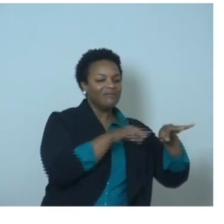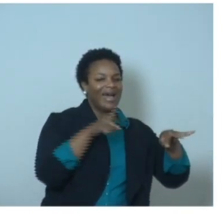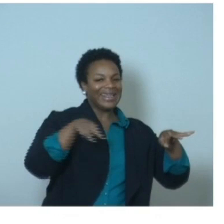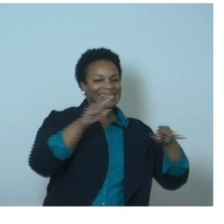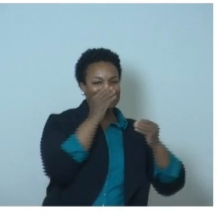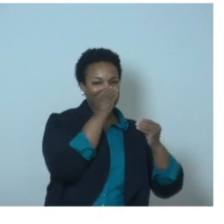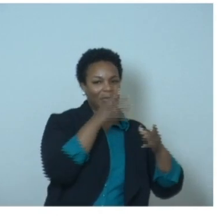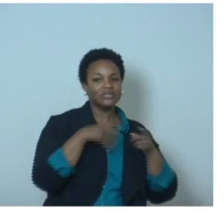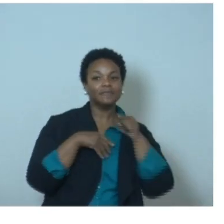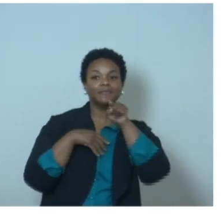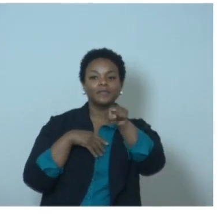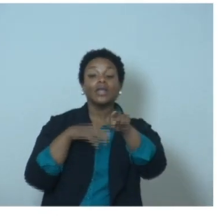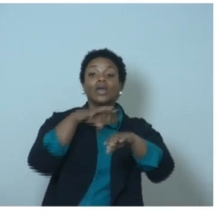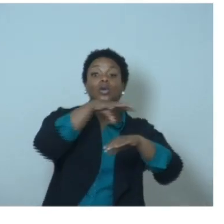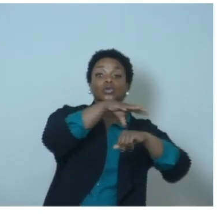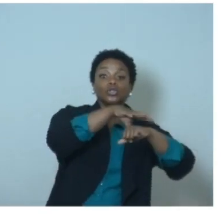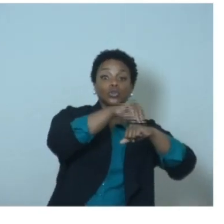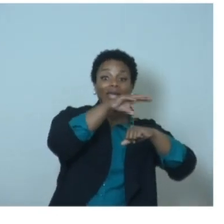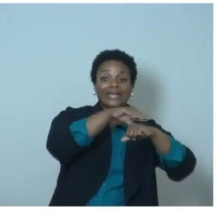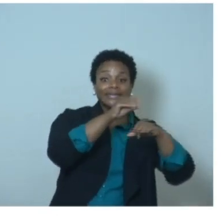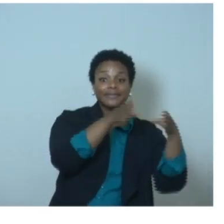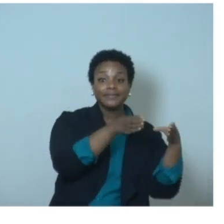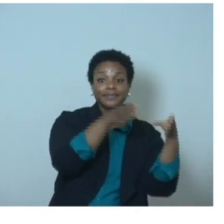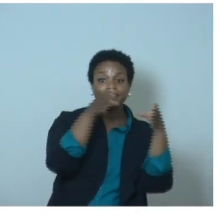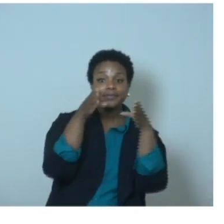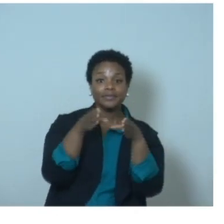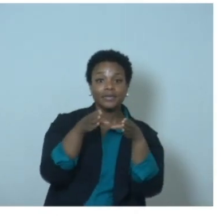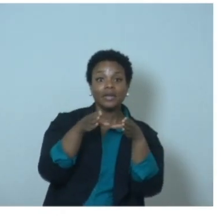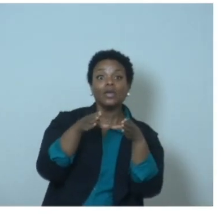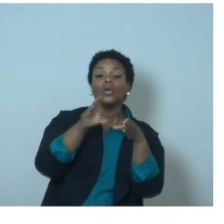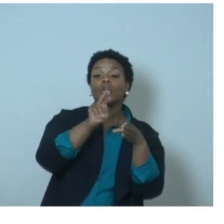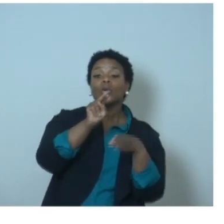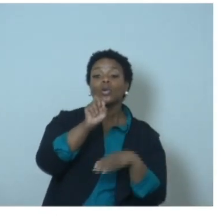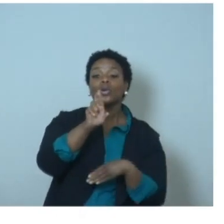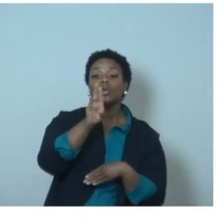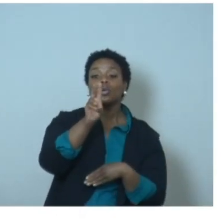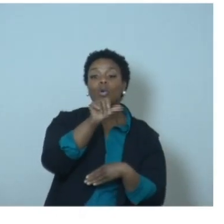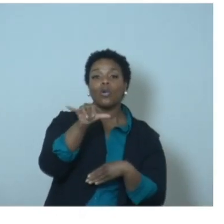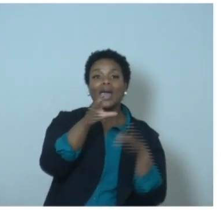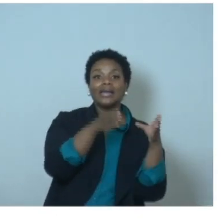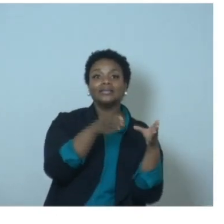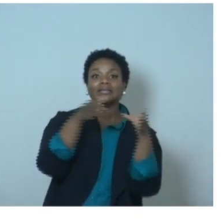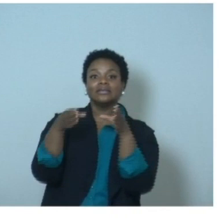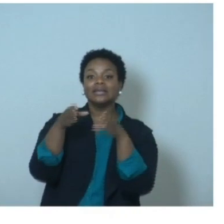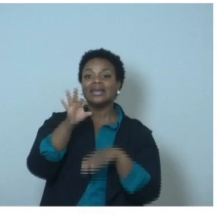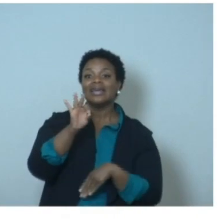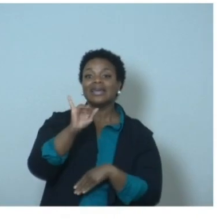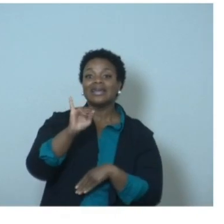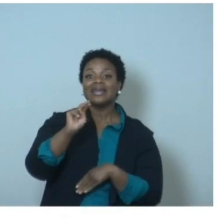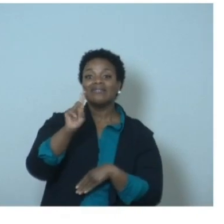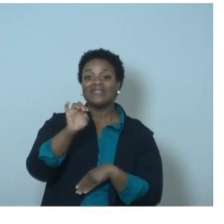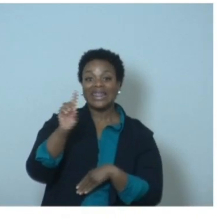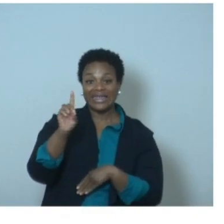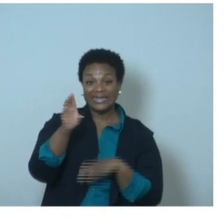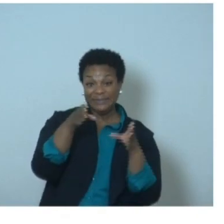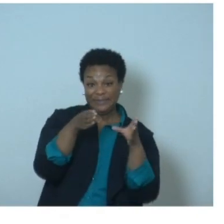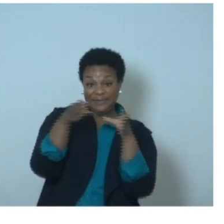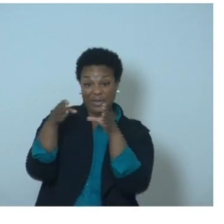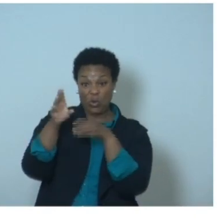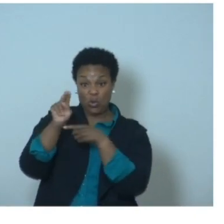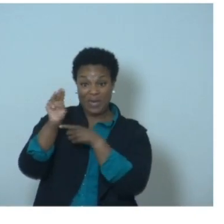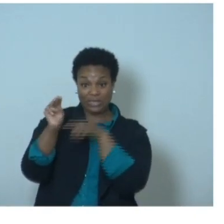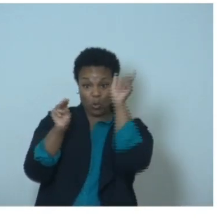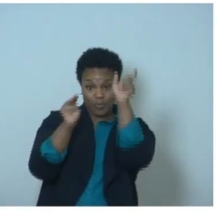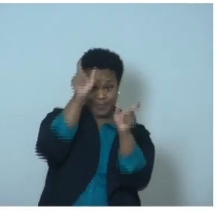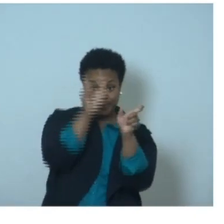Norway, and Finland, Sweden and its 2 neighbors, and then US and New Mexico data where we have it. And you can see that